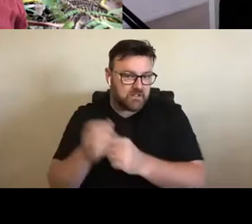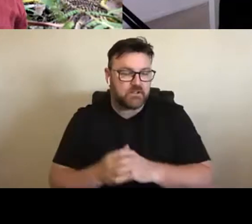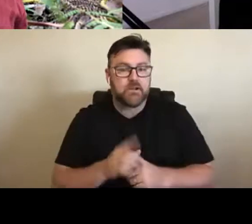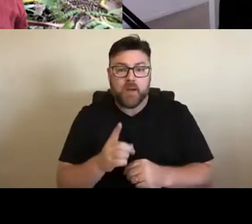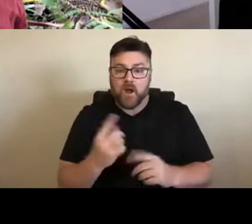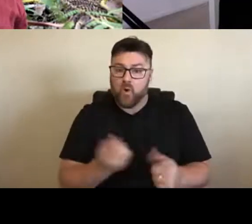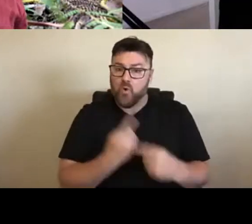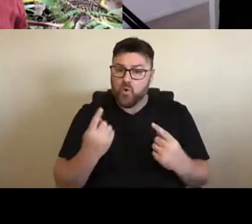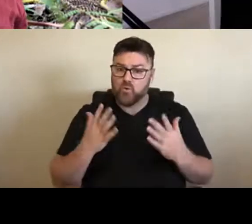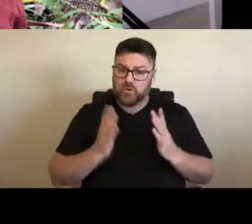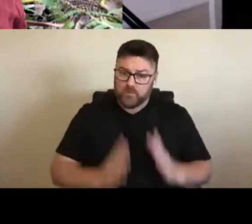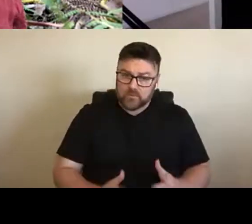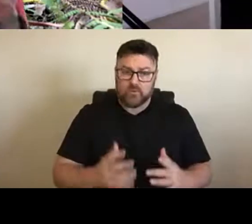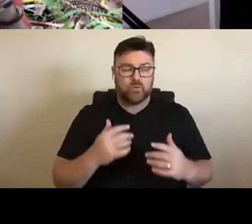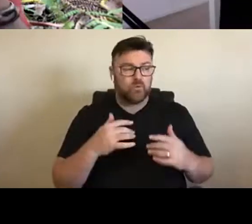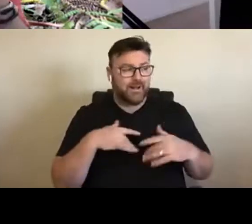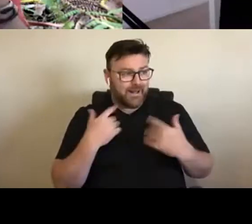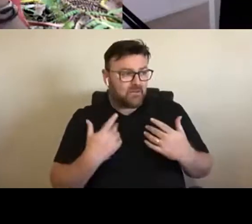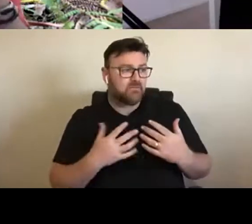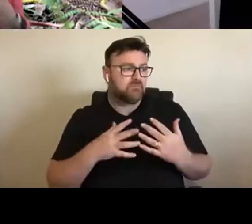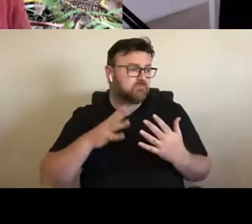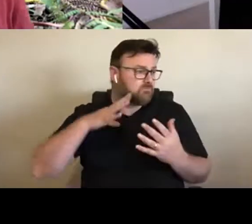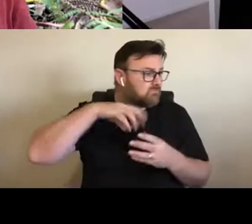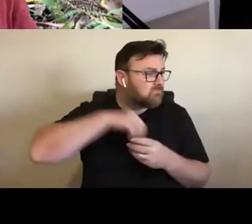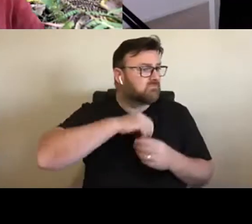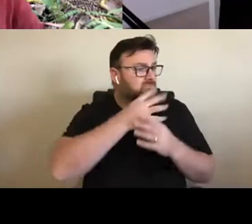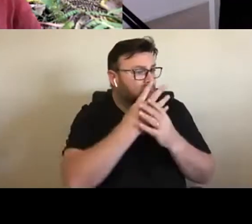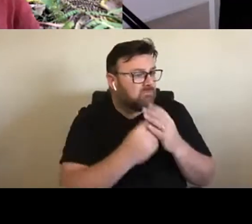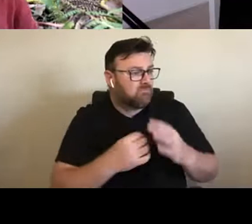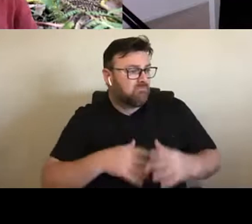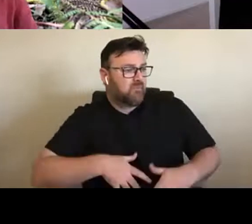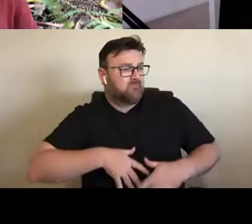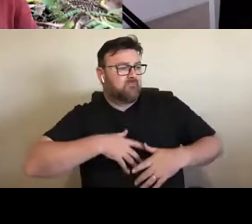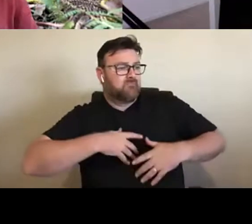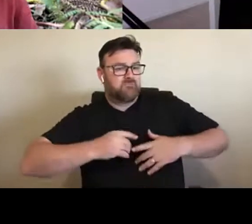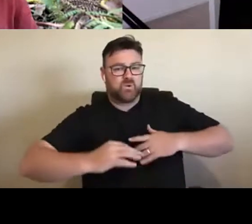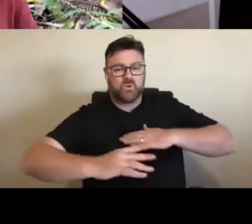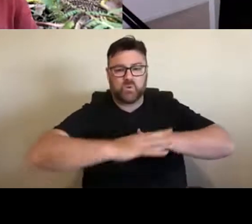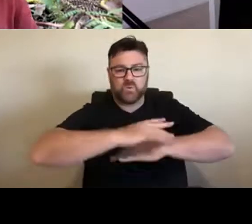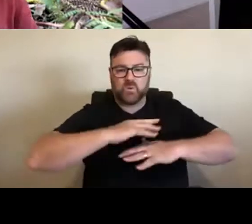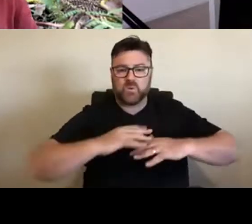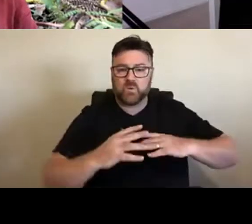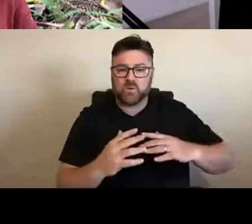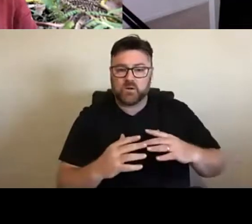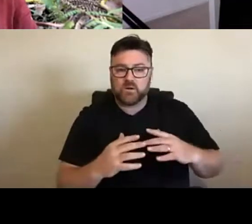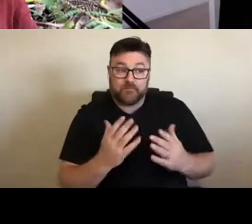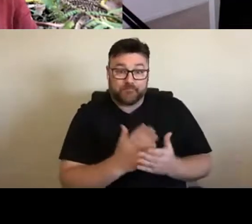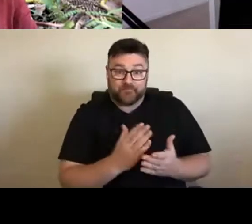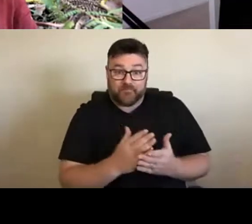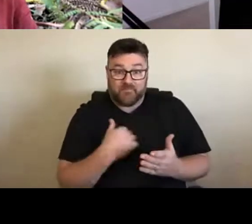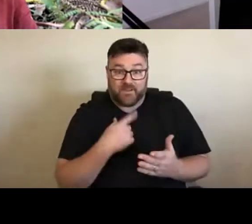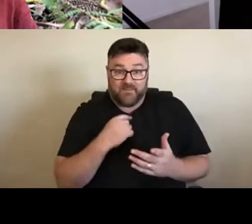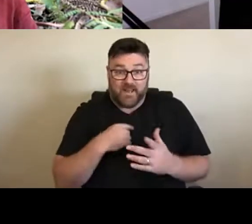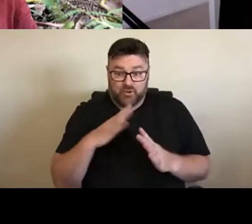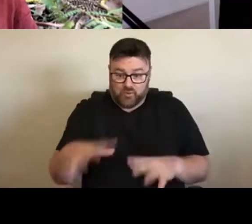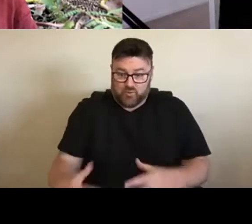relay and live and immerse and feel the country are only really portals for our visual language to